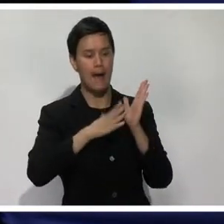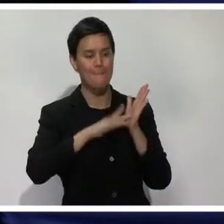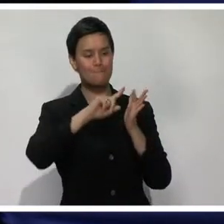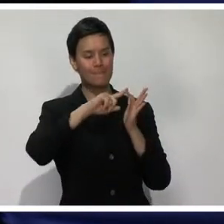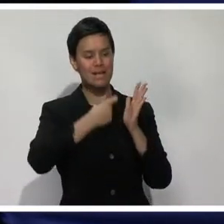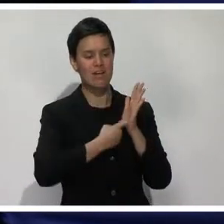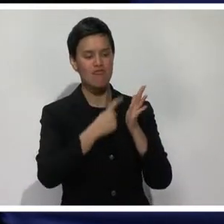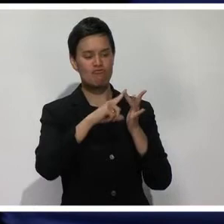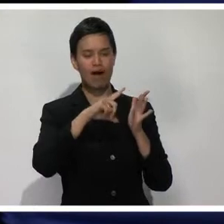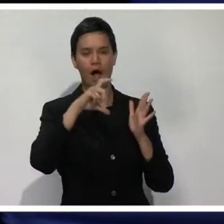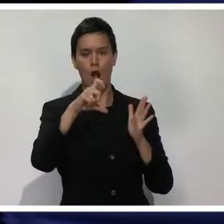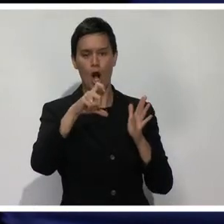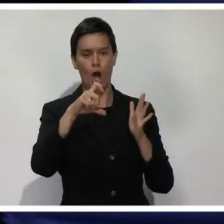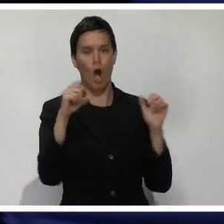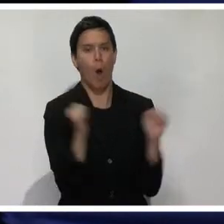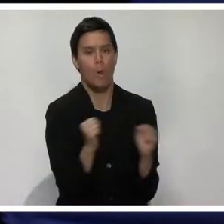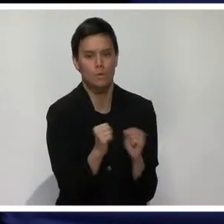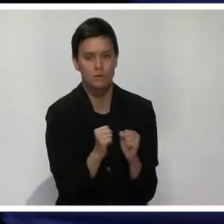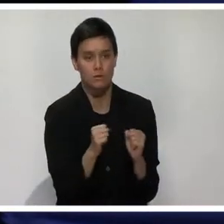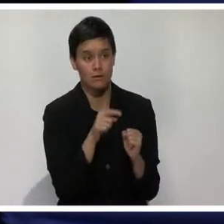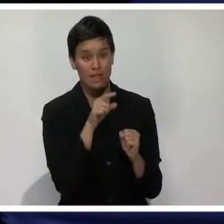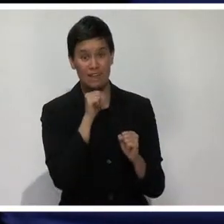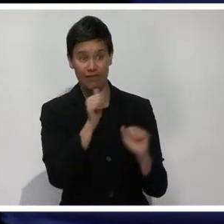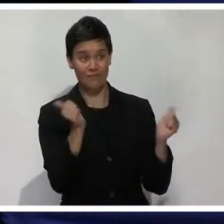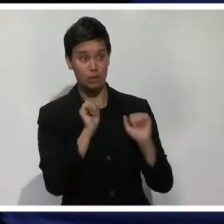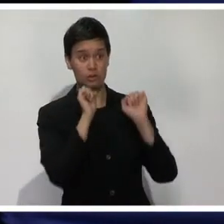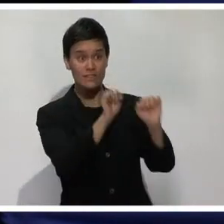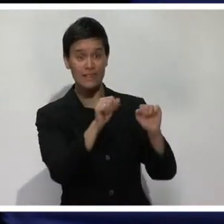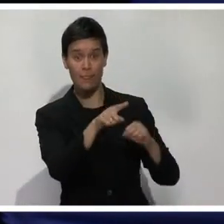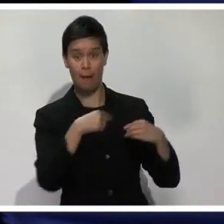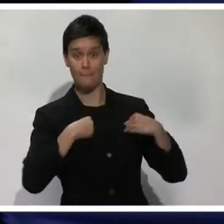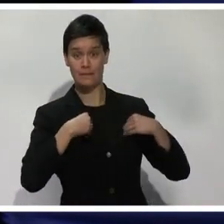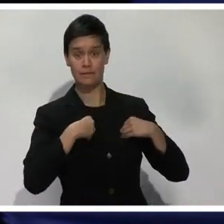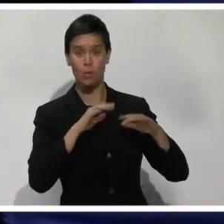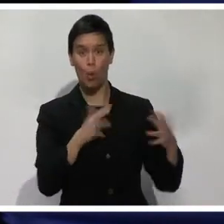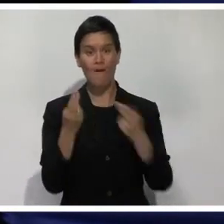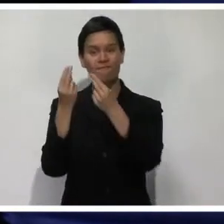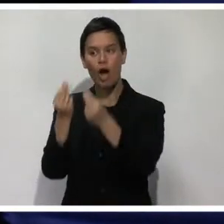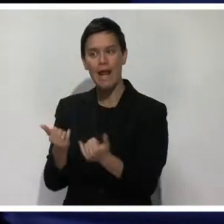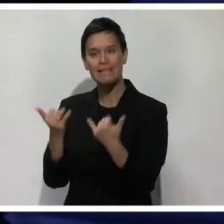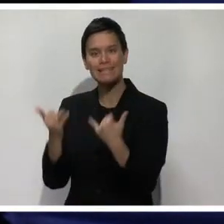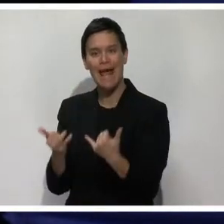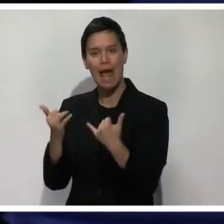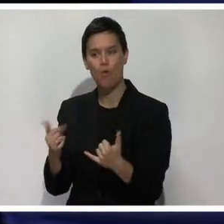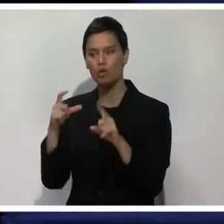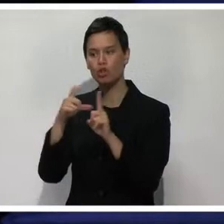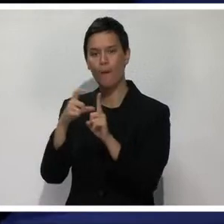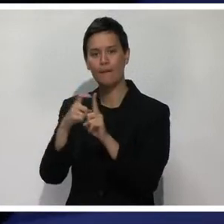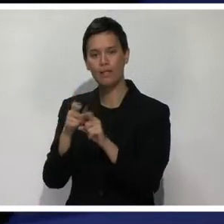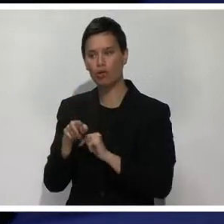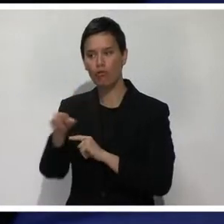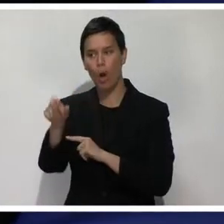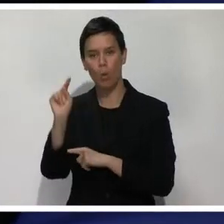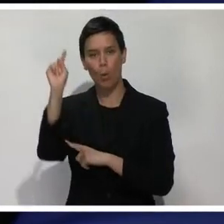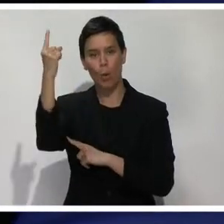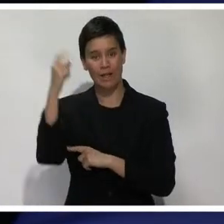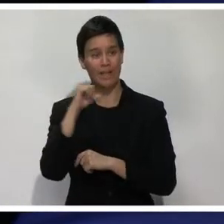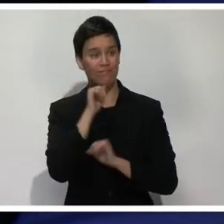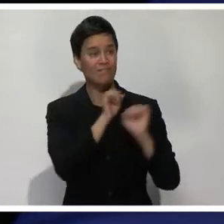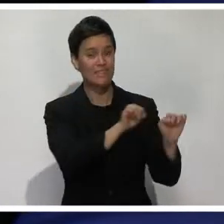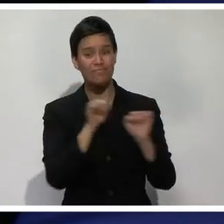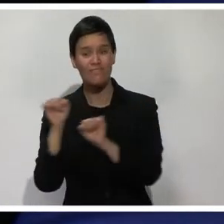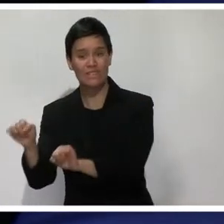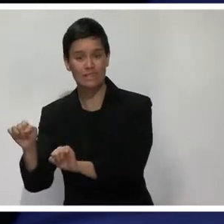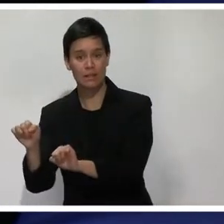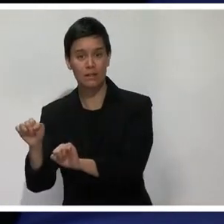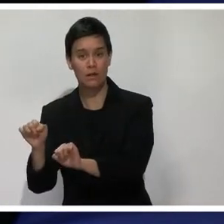to emphasise the importance as part of our overall efforts, and I've now given that as a directive. I'm confident that people will have listened